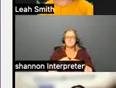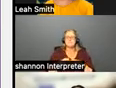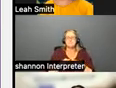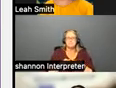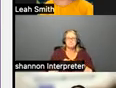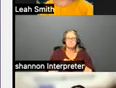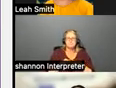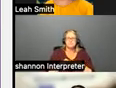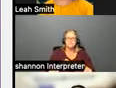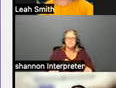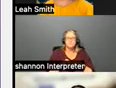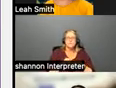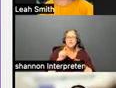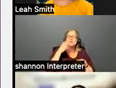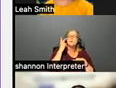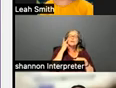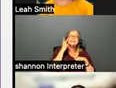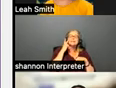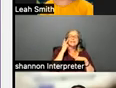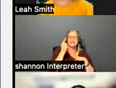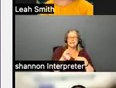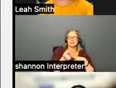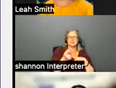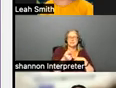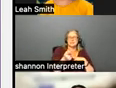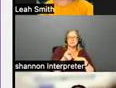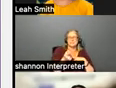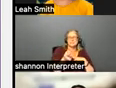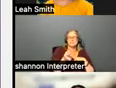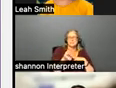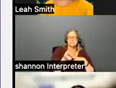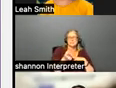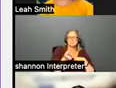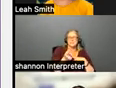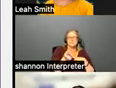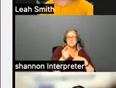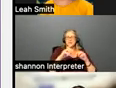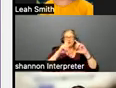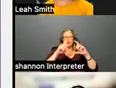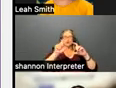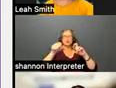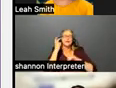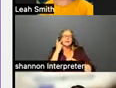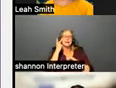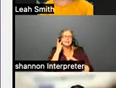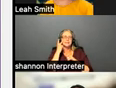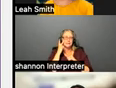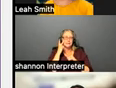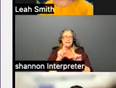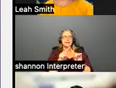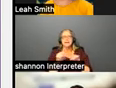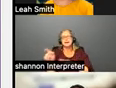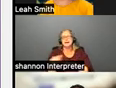you can see here, as we're looking at this pie chart here, you can see that of our consumer